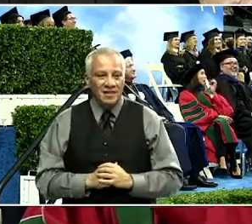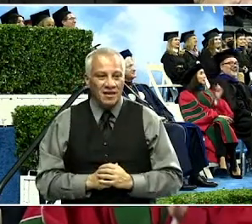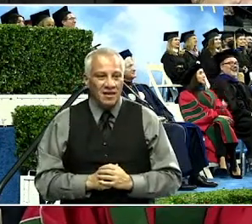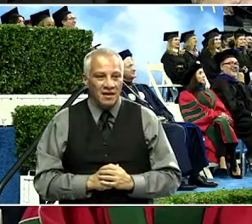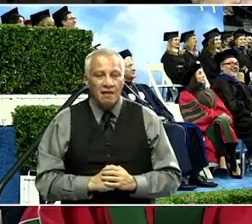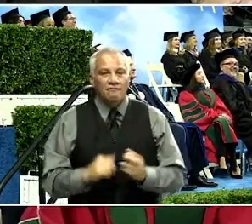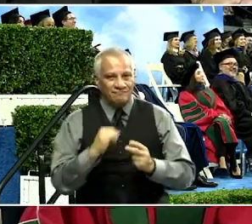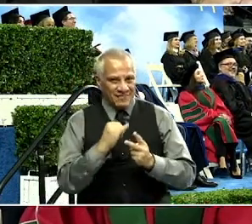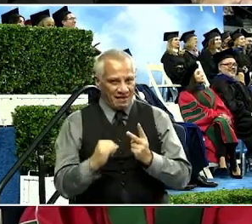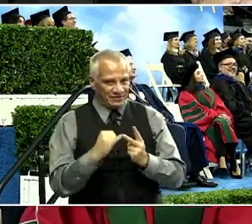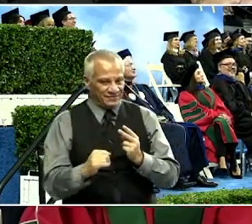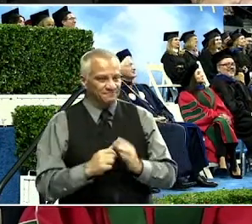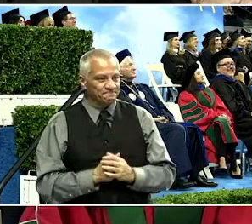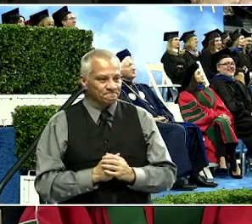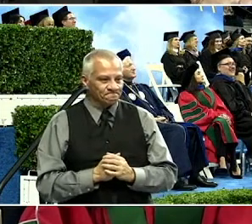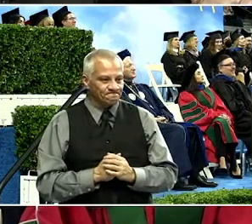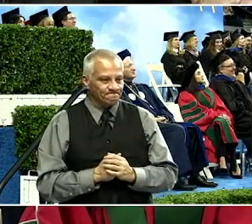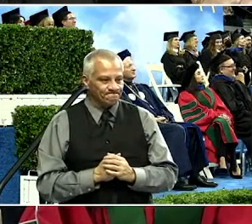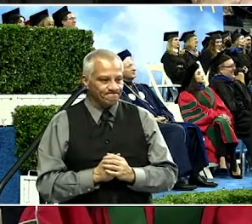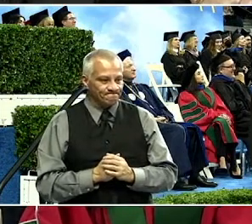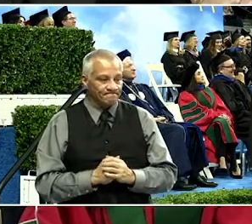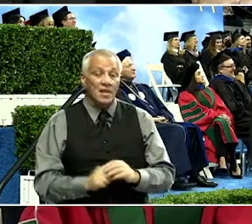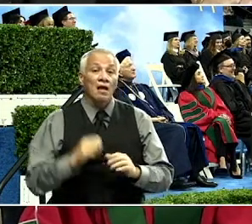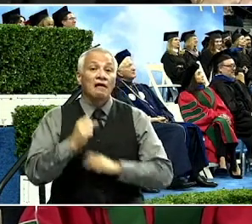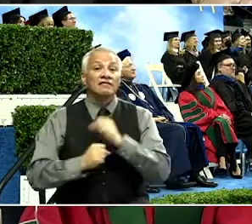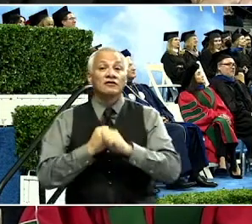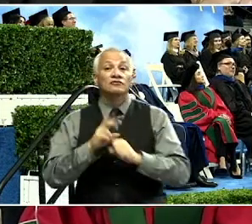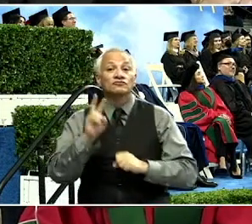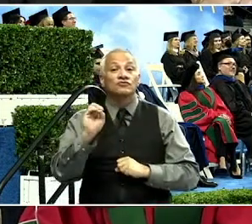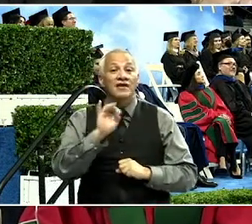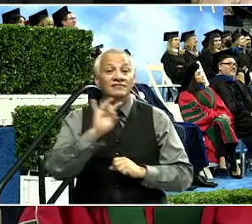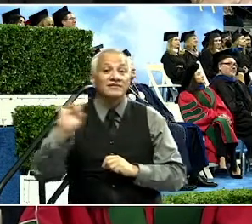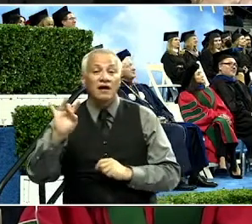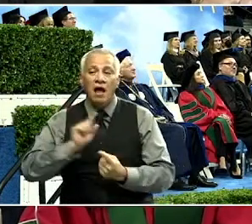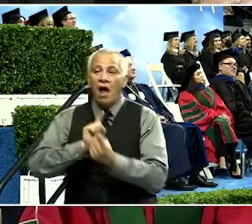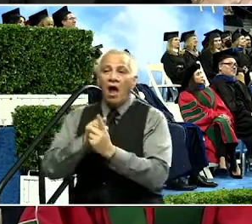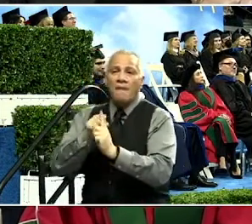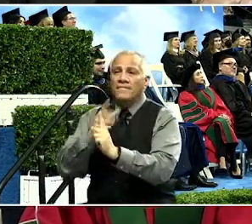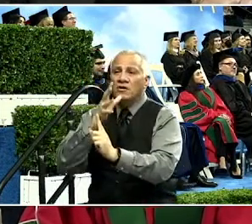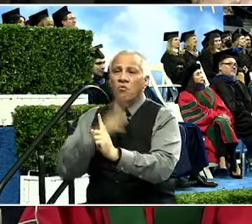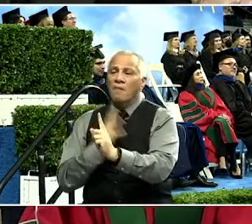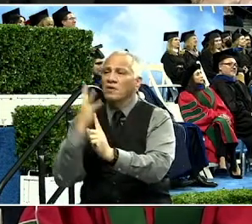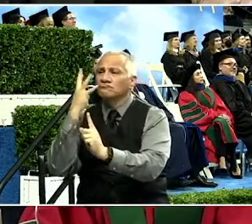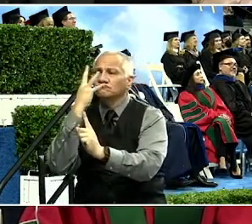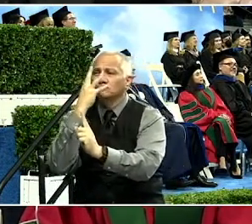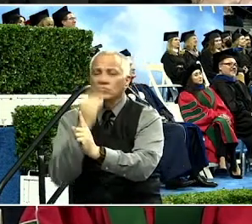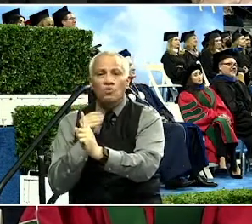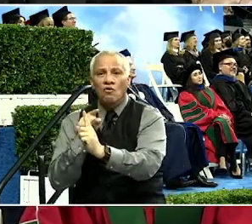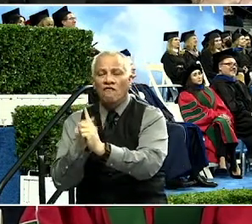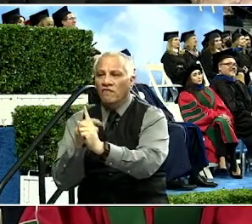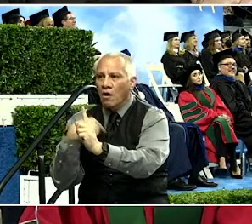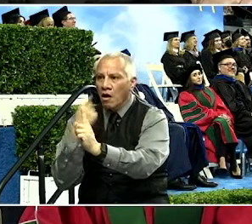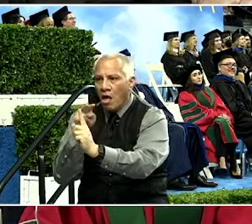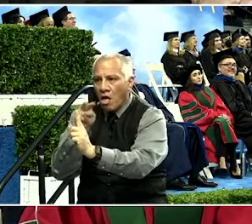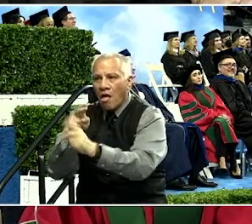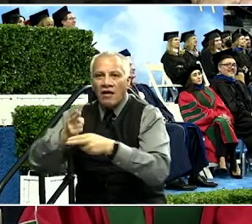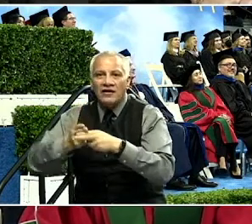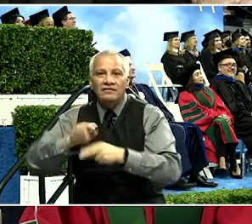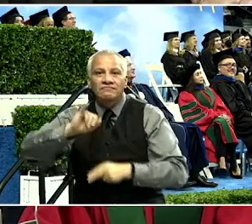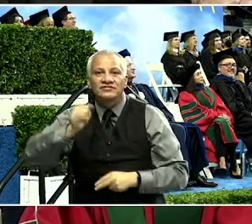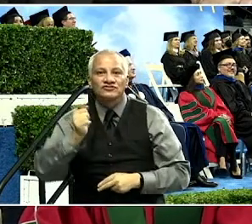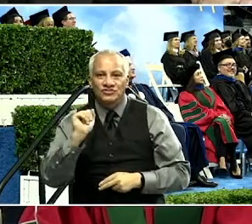here's my final story. In 2008, I met the most beautiful woman I had ever seen. Her name was